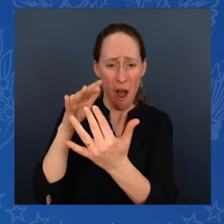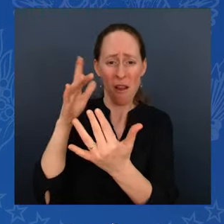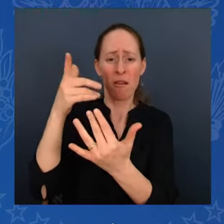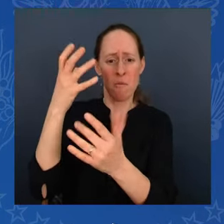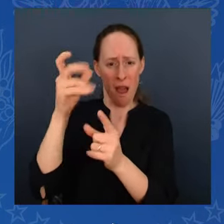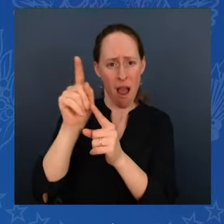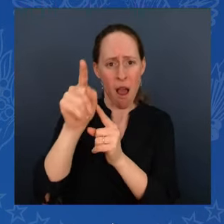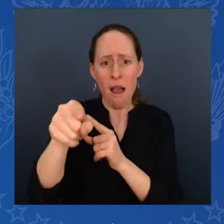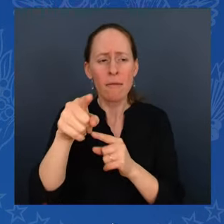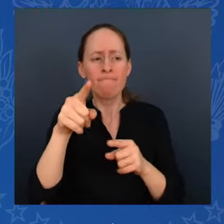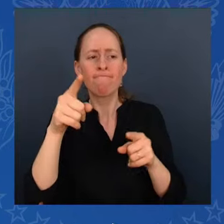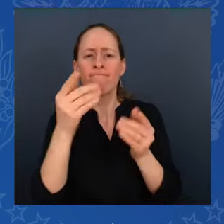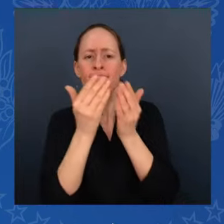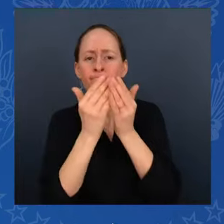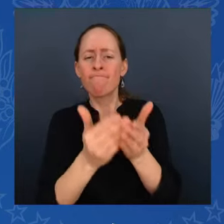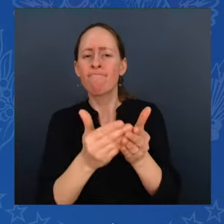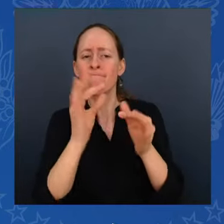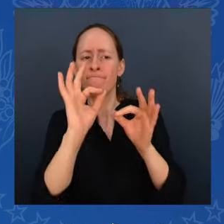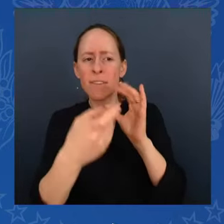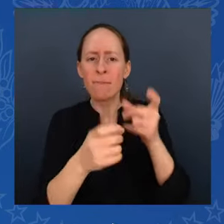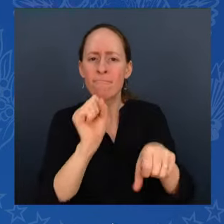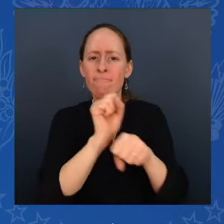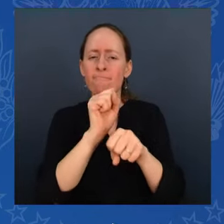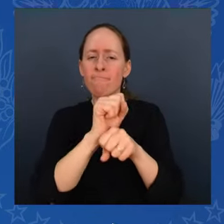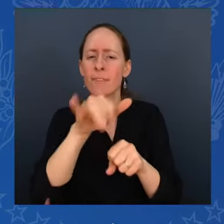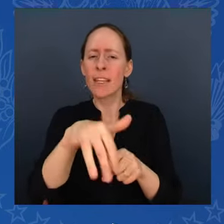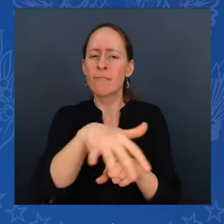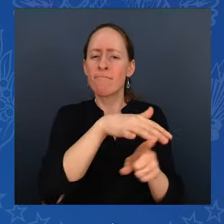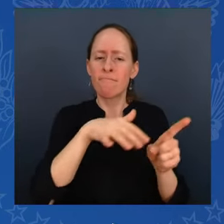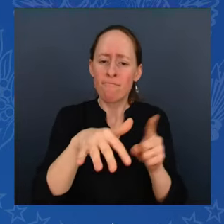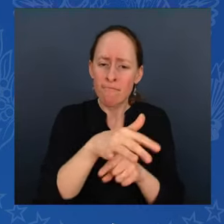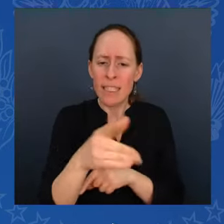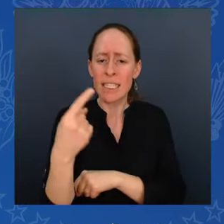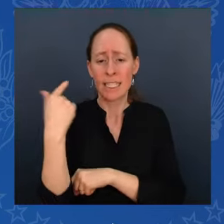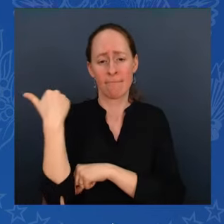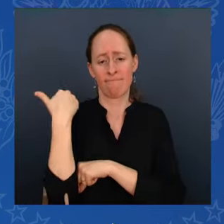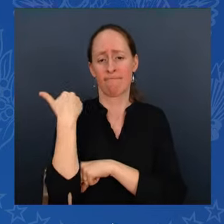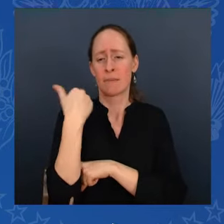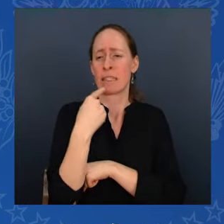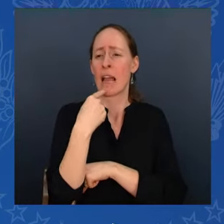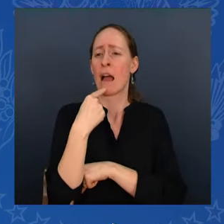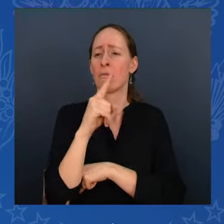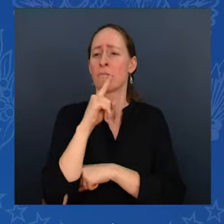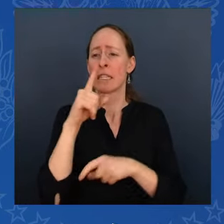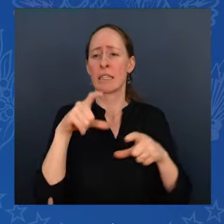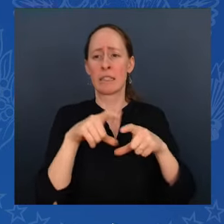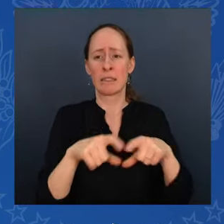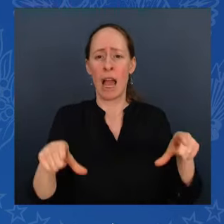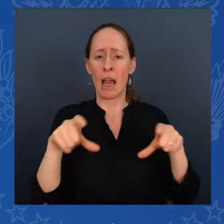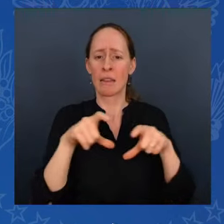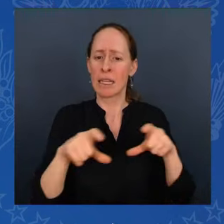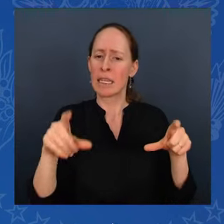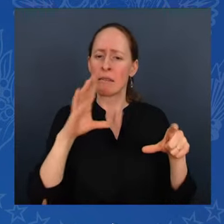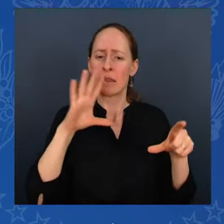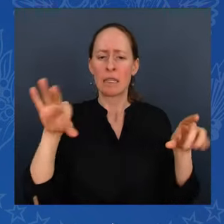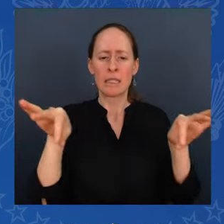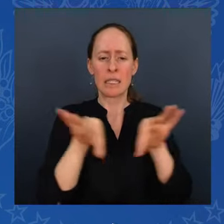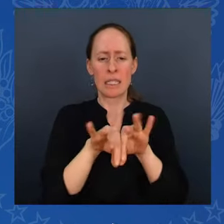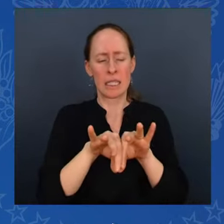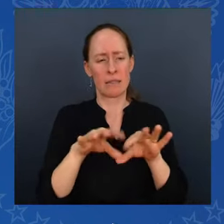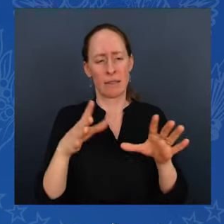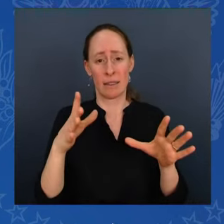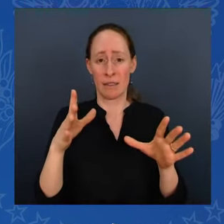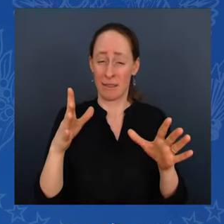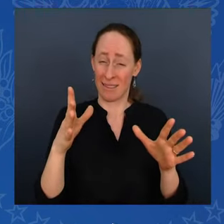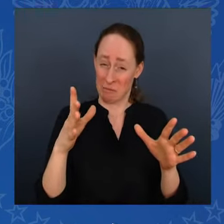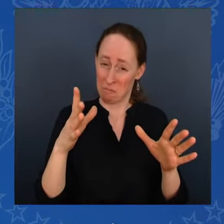job's about a lot more than a paycheck. It's about your dignity. It's about respect. It's about having a place in the community where you, in